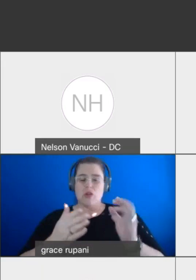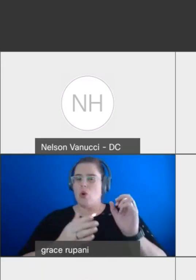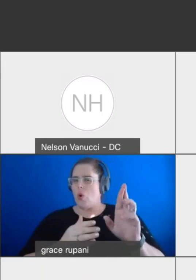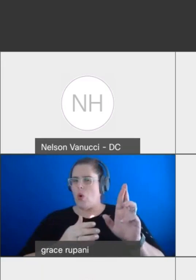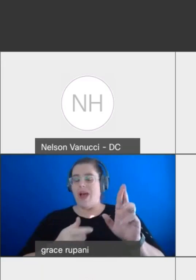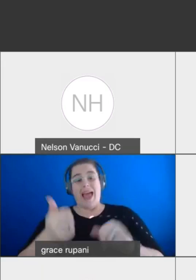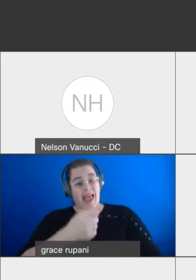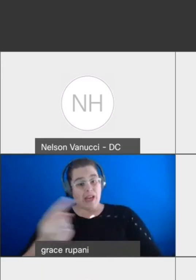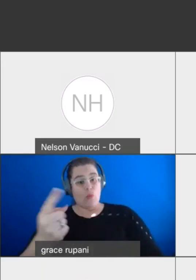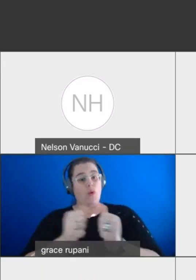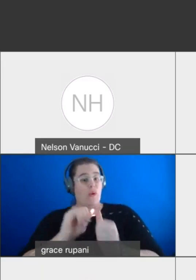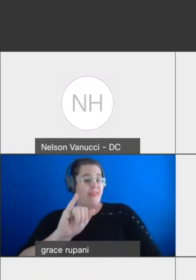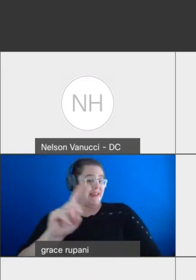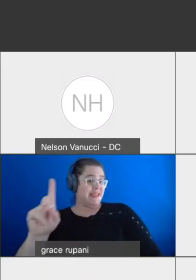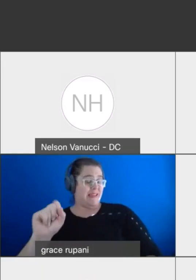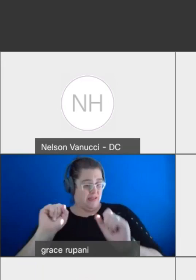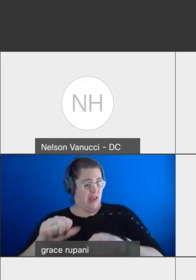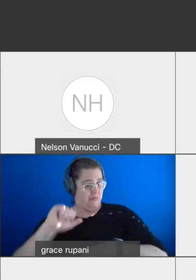schedule an appointment?